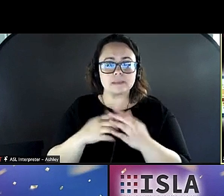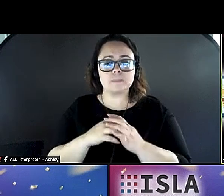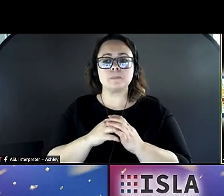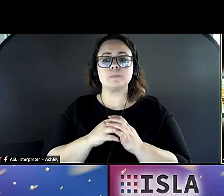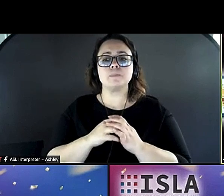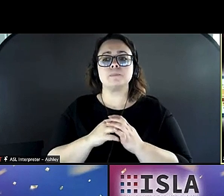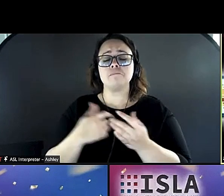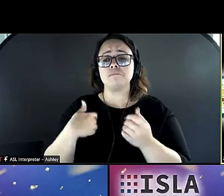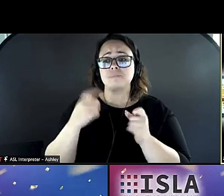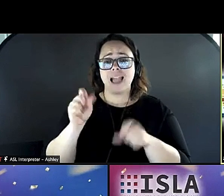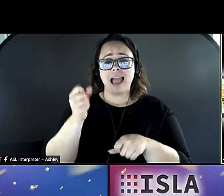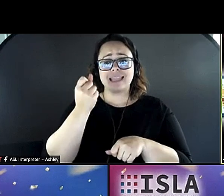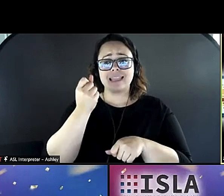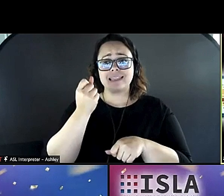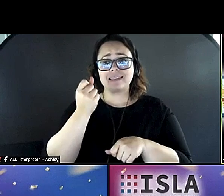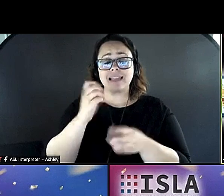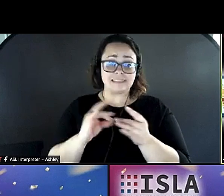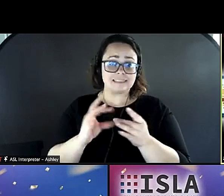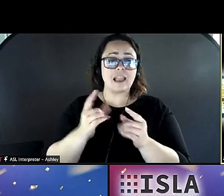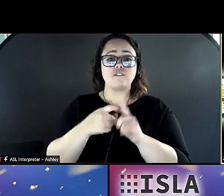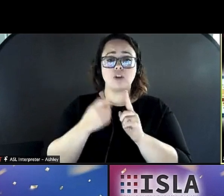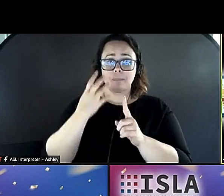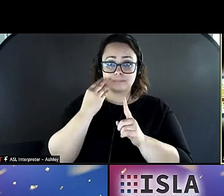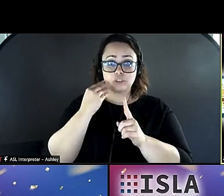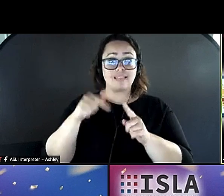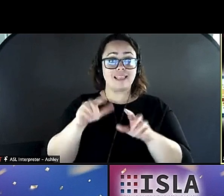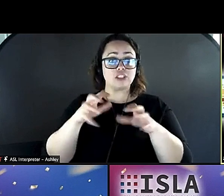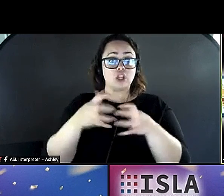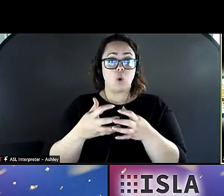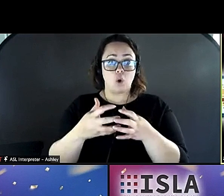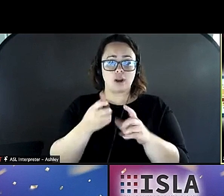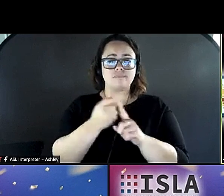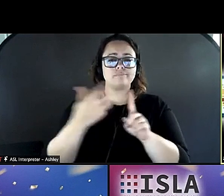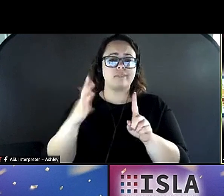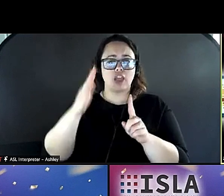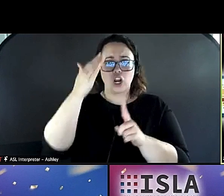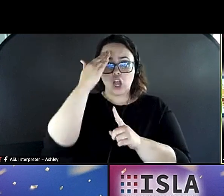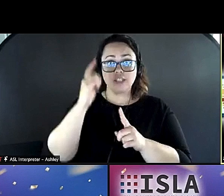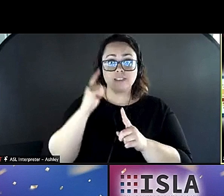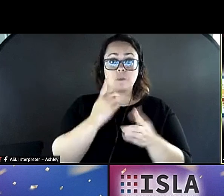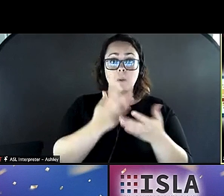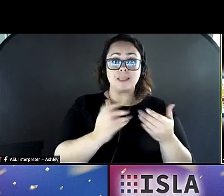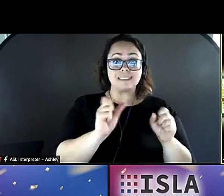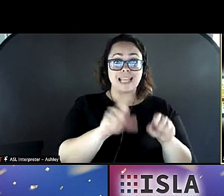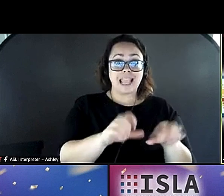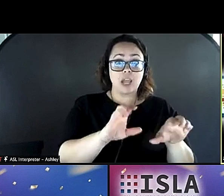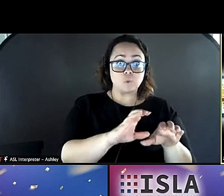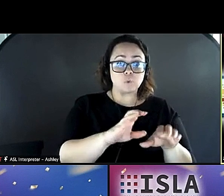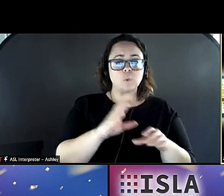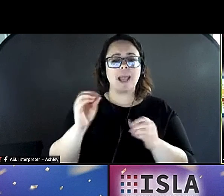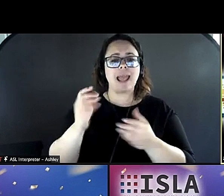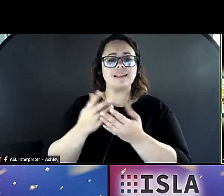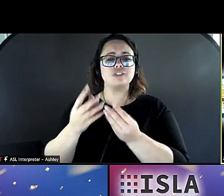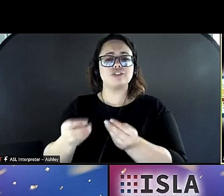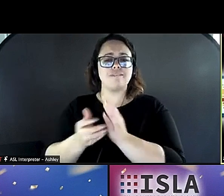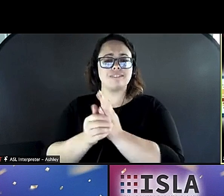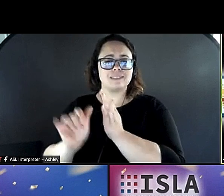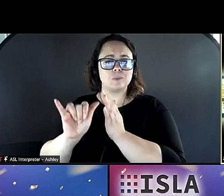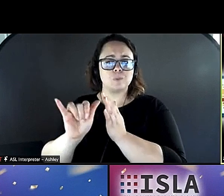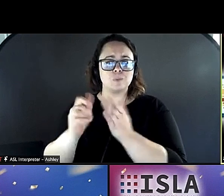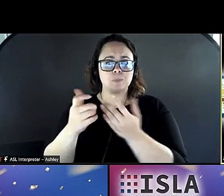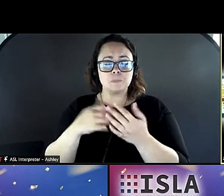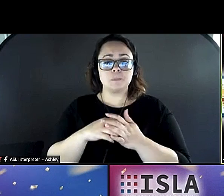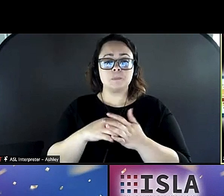I can say from experience, this cohort has expanded their knowledge in both the tangibles and intangibles. And